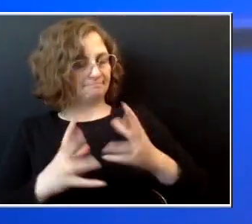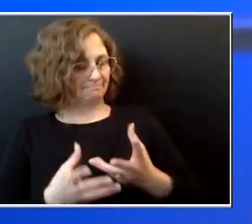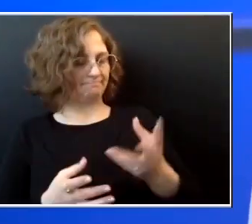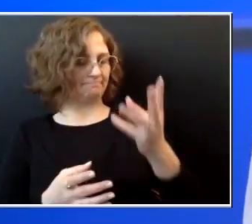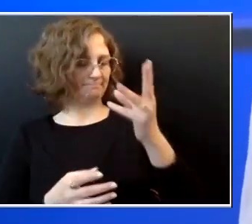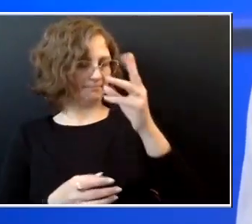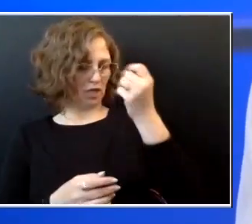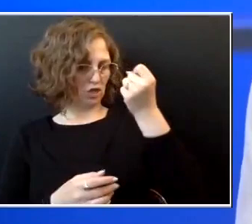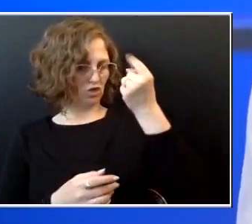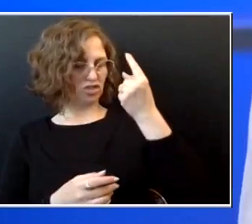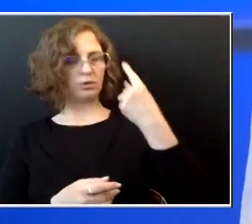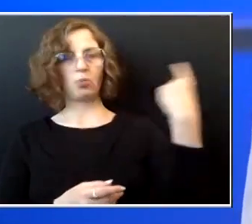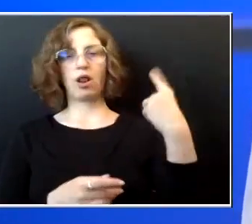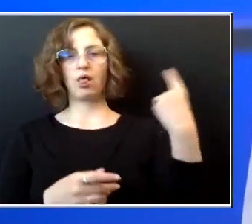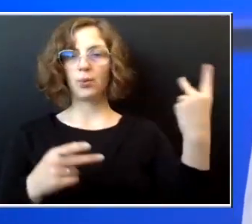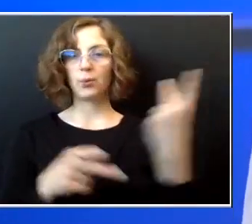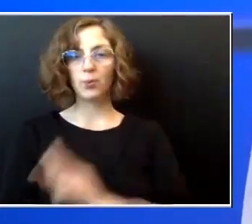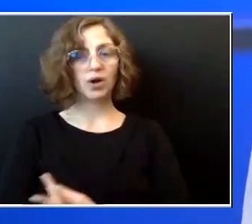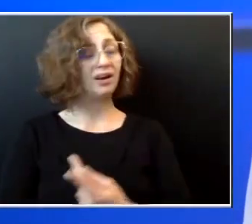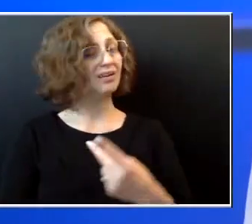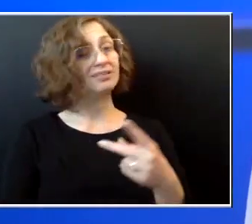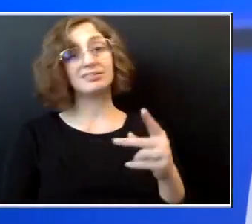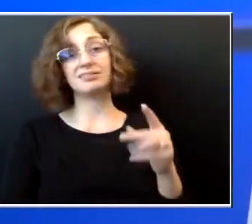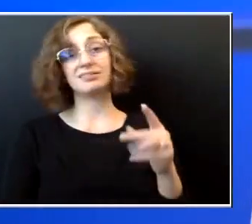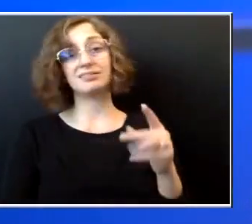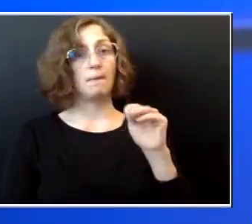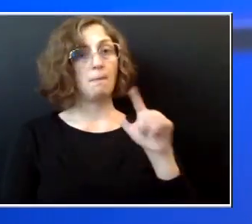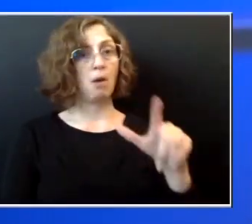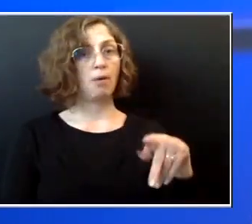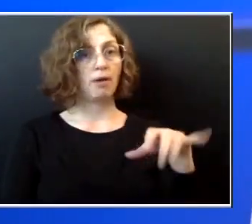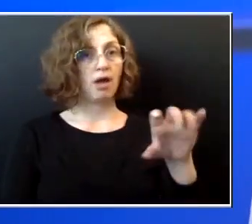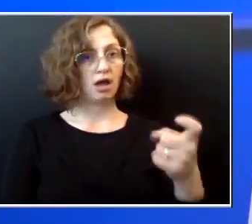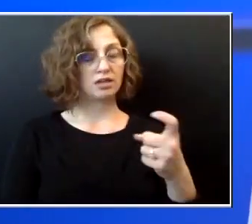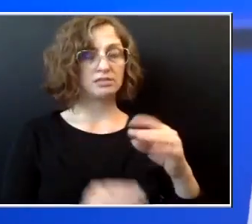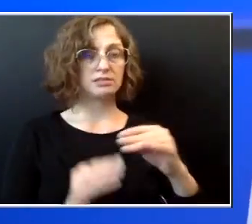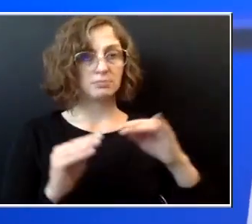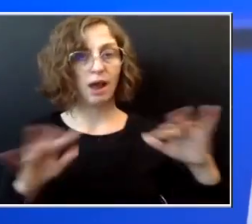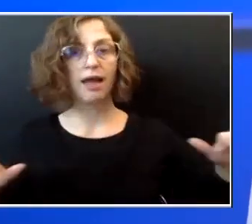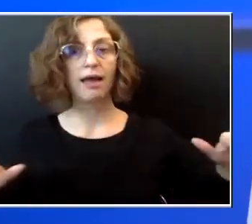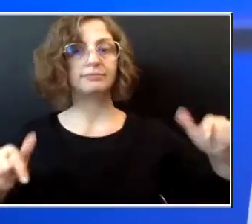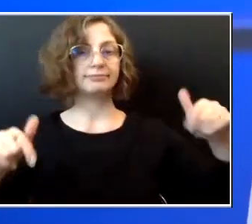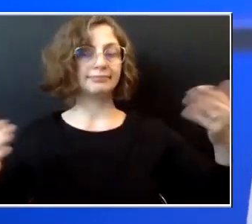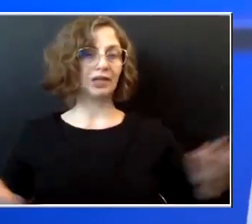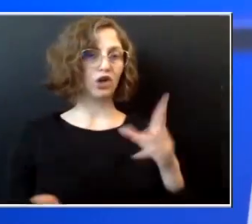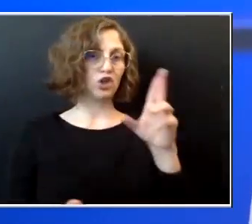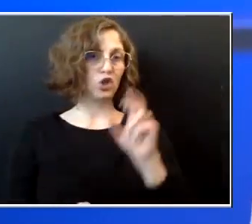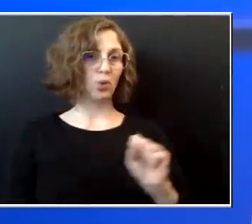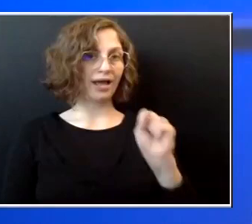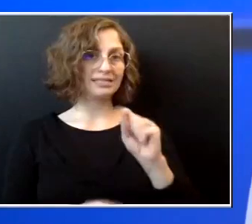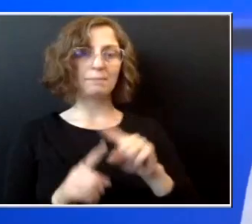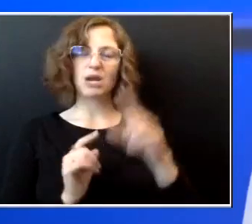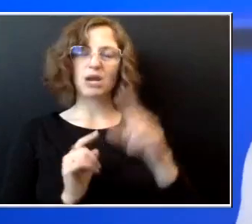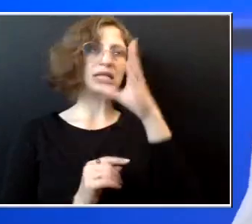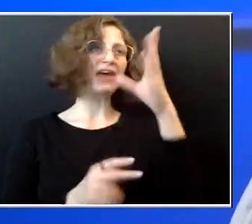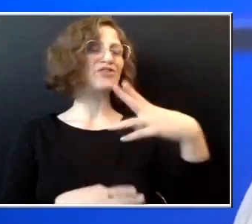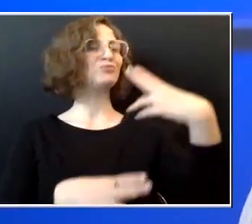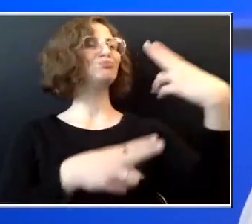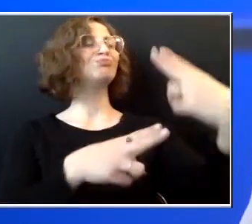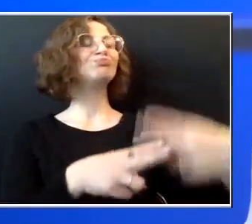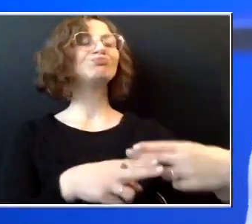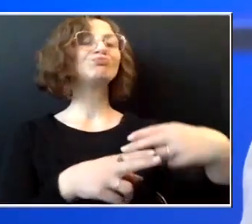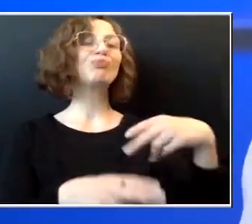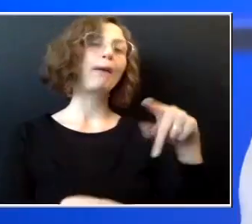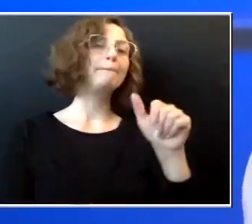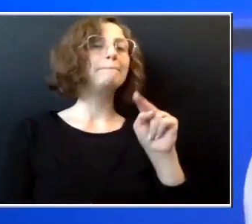freed black population in the Southeast, but never identified as such, not called a pandemic. Augusta was sort of the